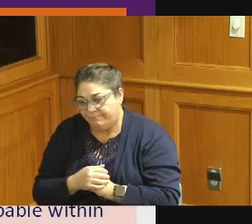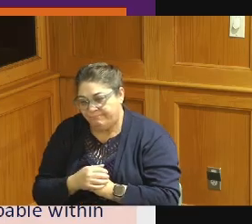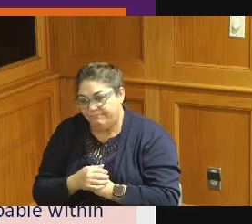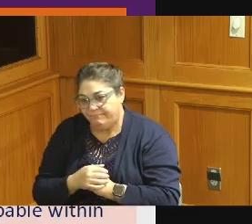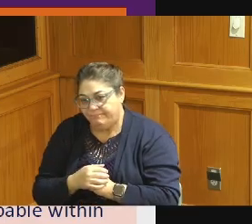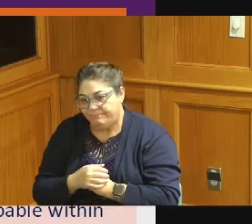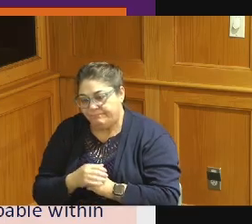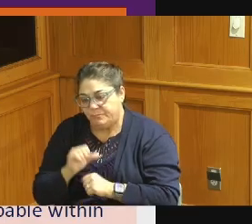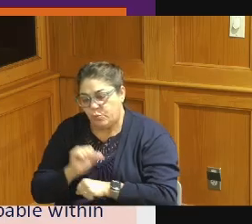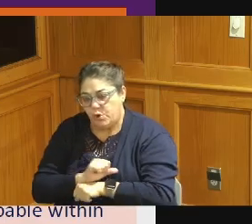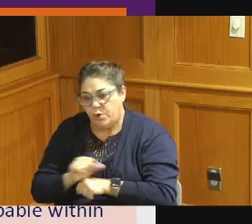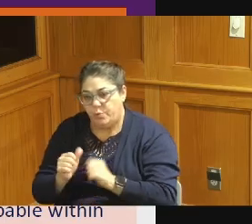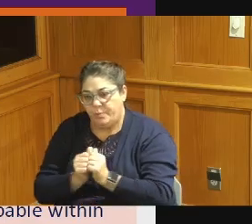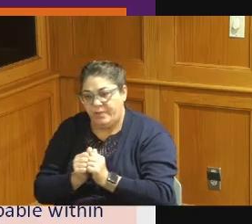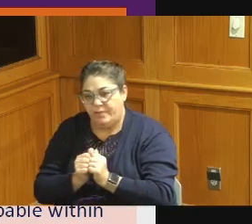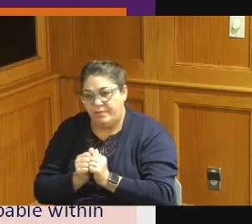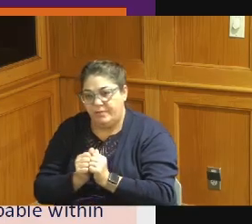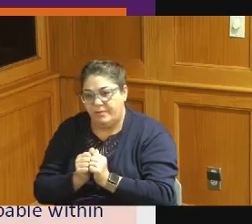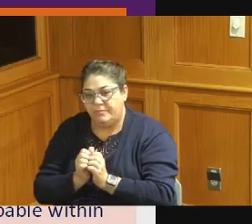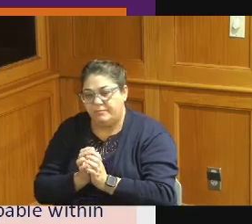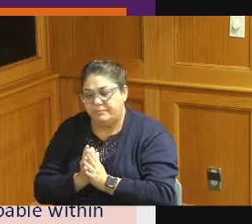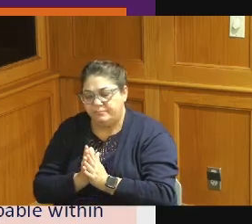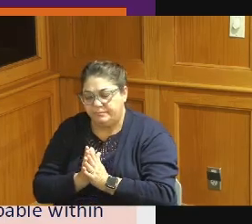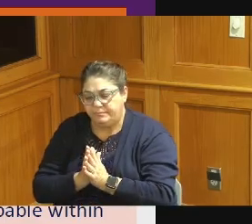very closely with.